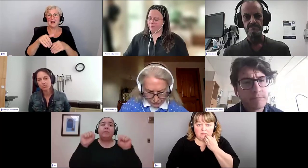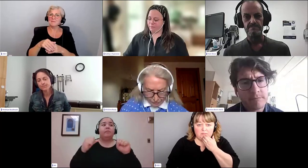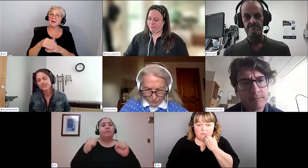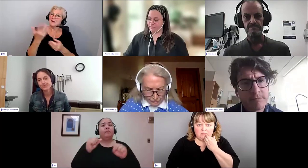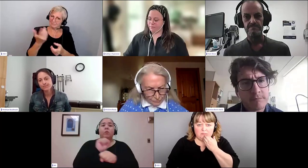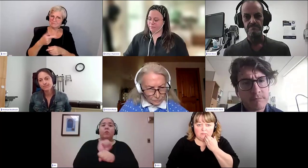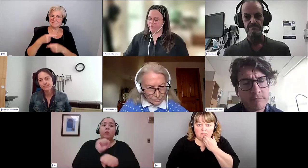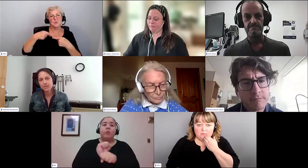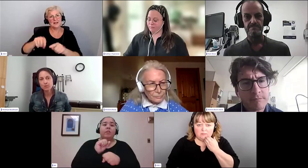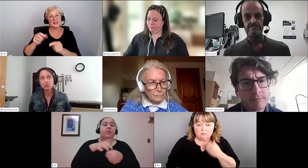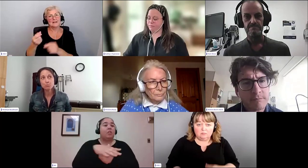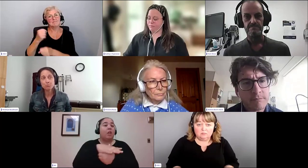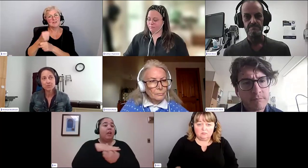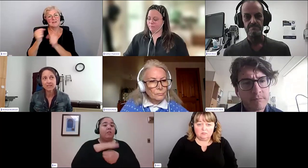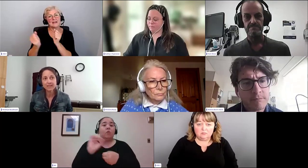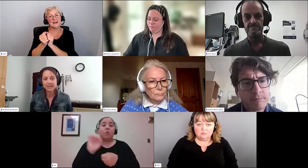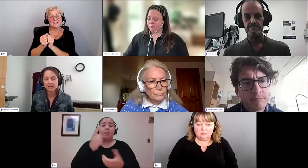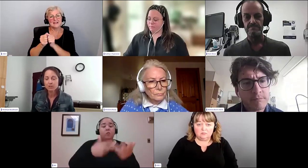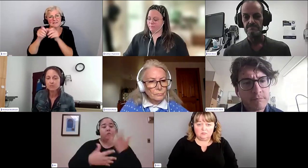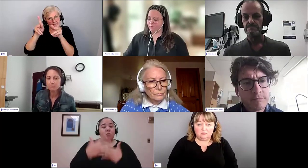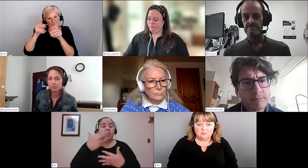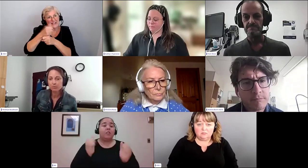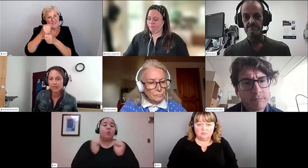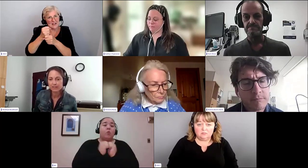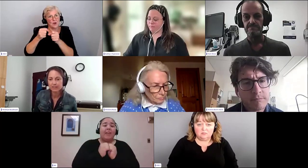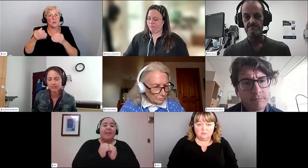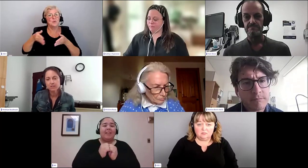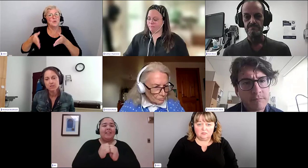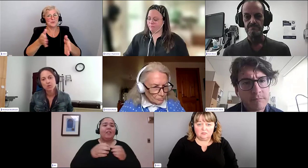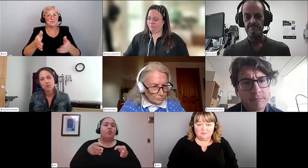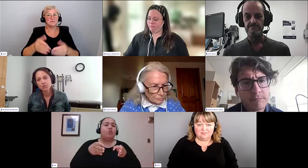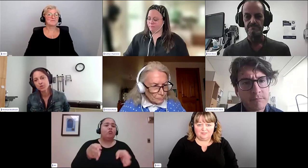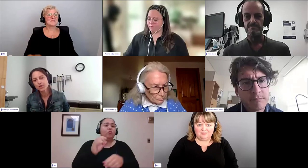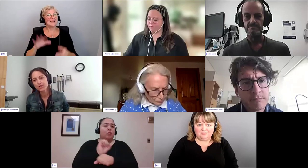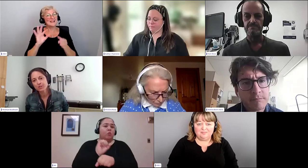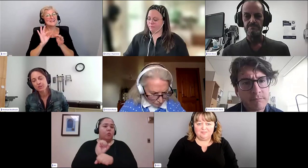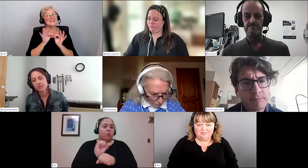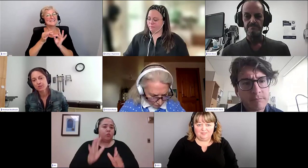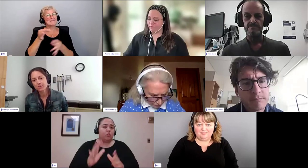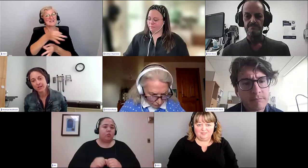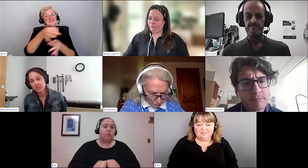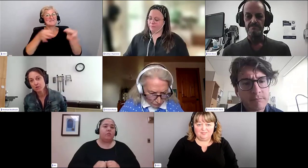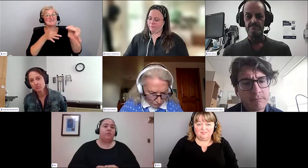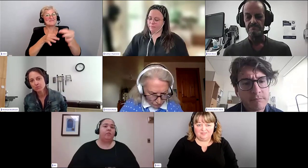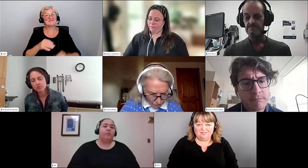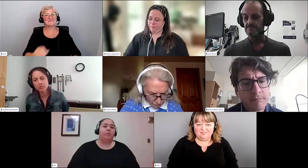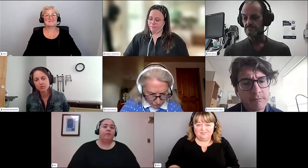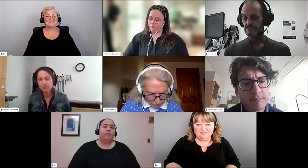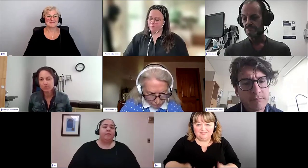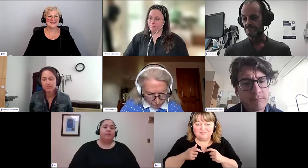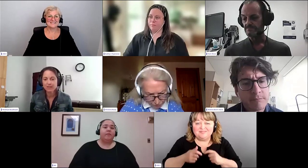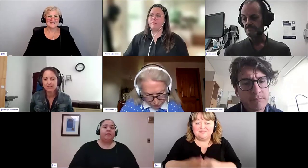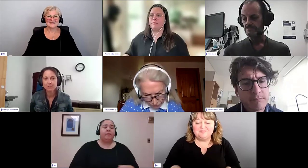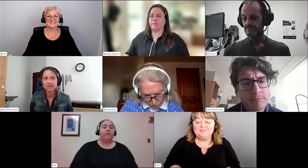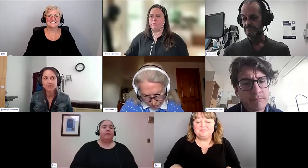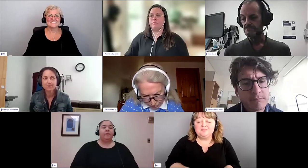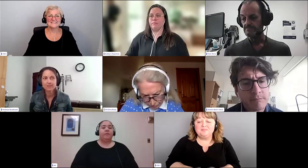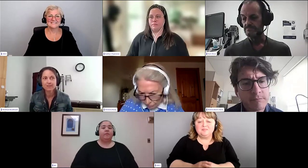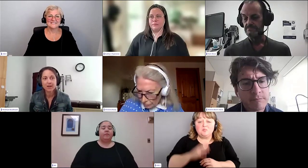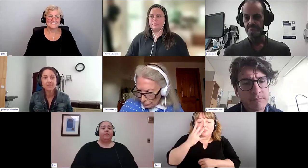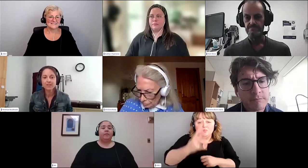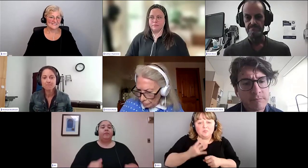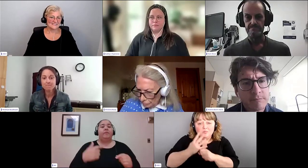of socialization. And we went with street workers. For the last 4 years, a bit more than 4 years, we have